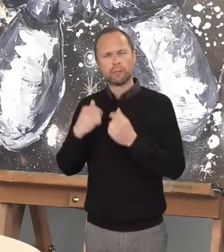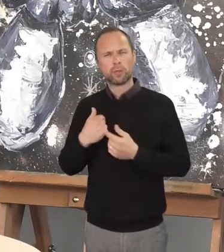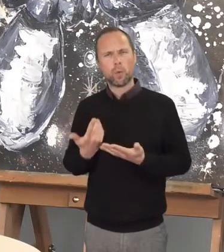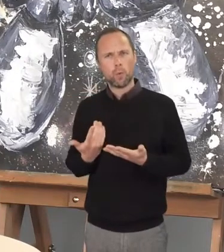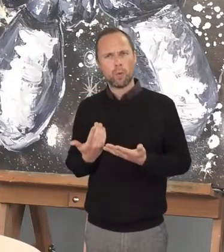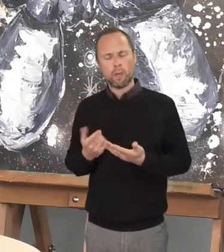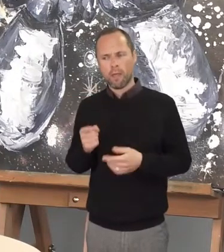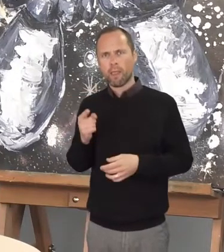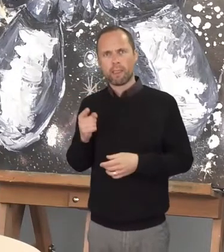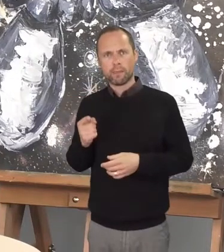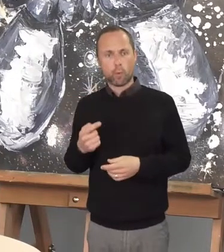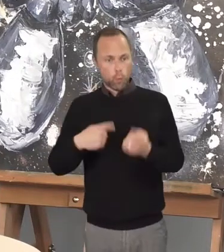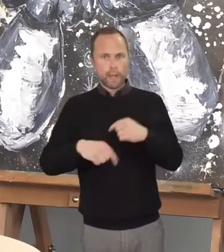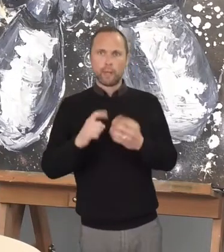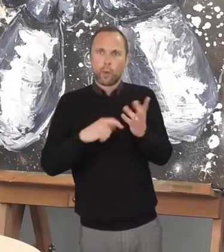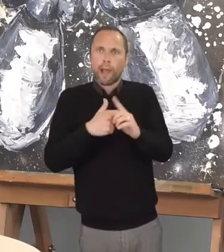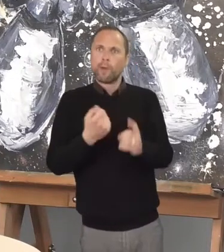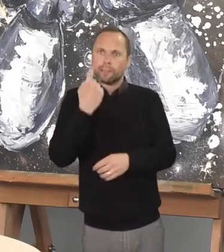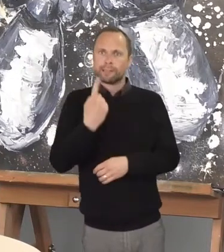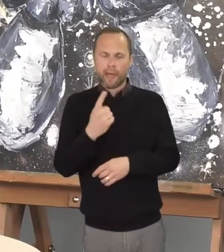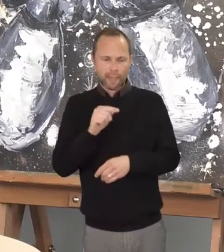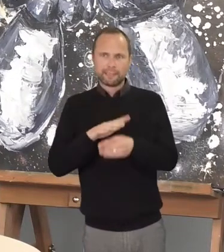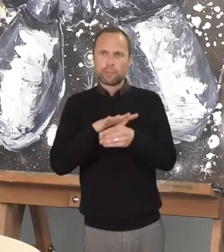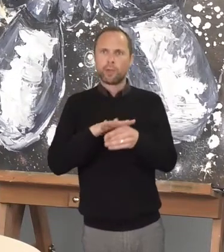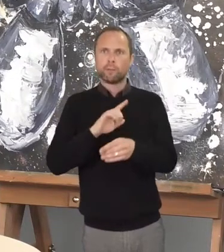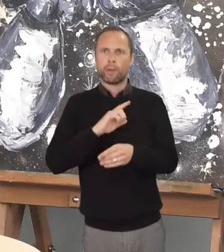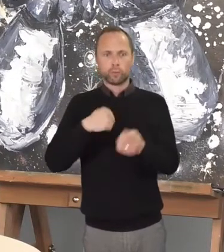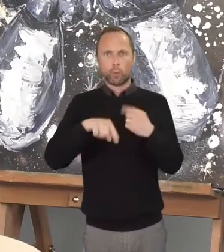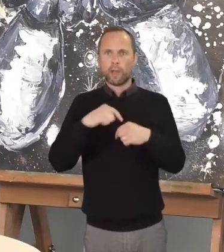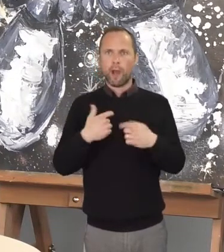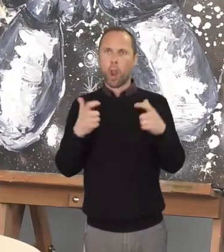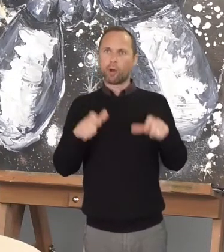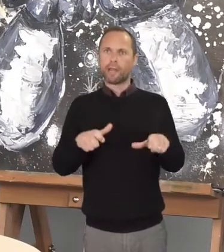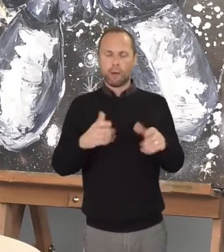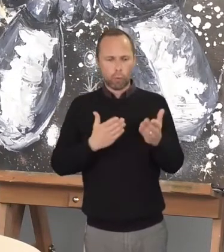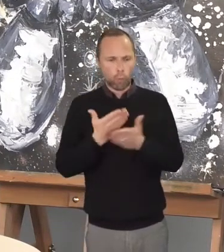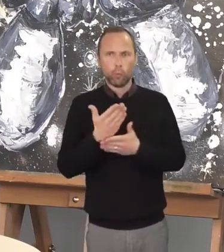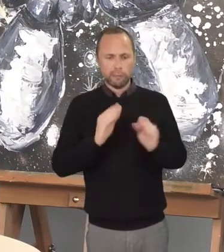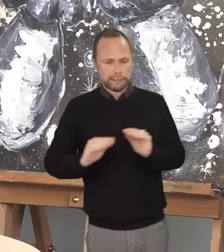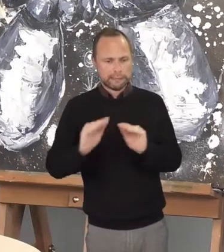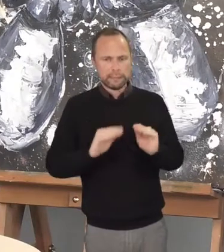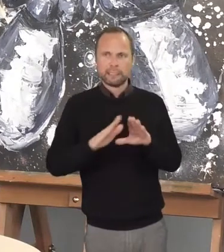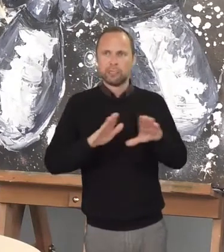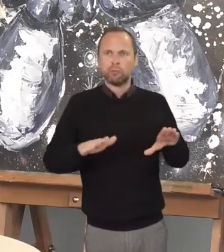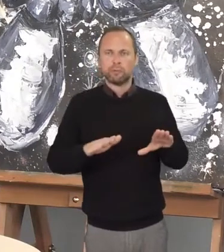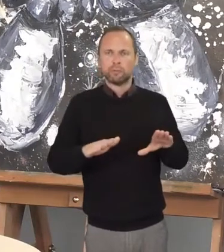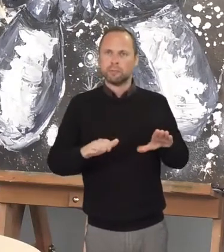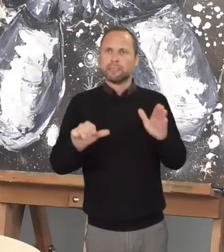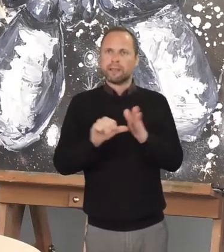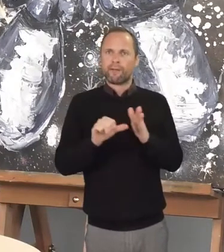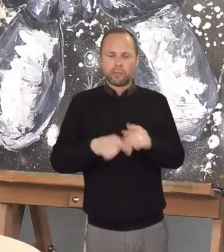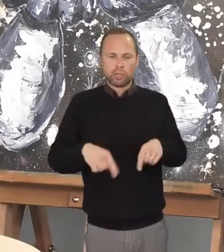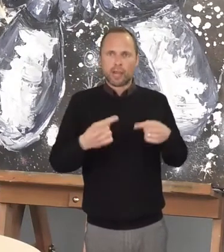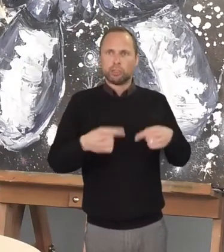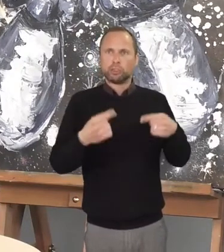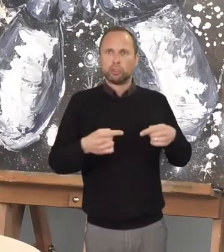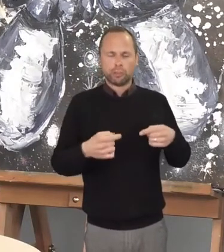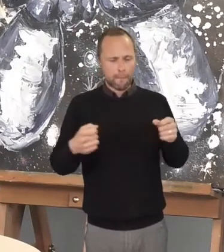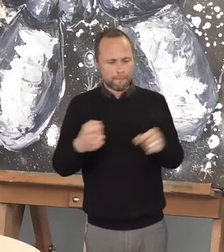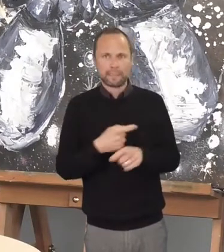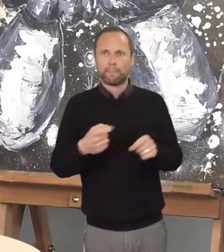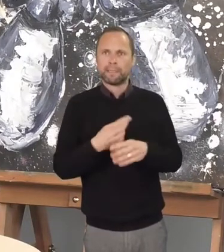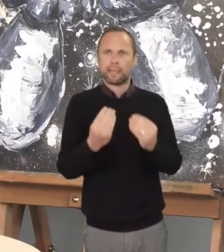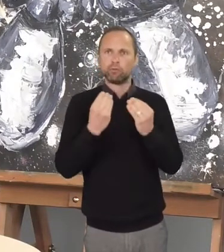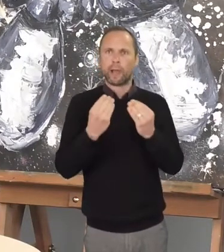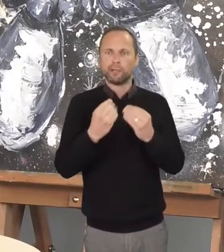seen what that actually means now here in our country. You know, we've seen that it's not just about children missing out on the education itself. It's